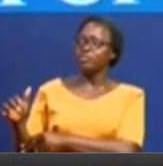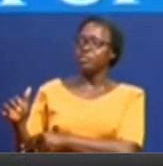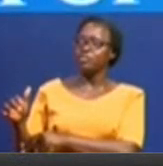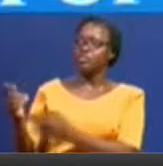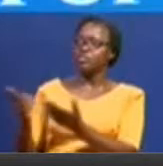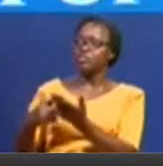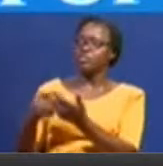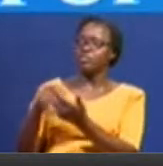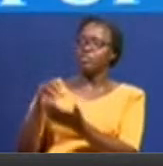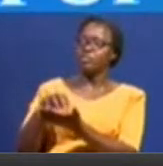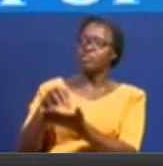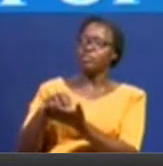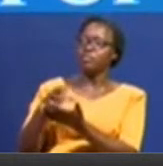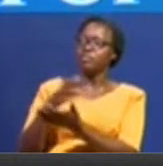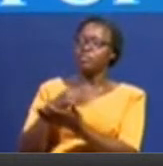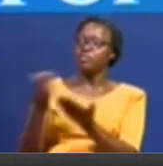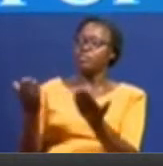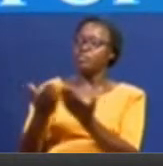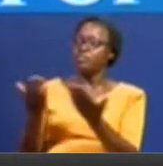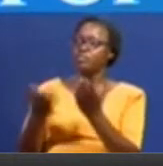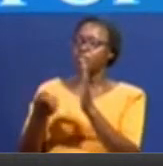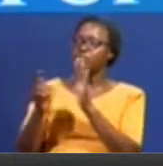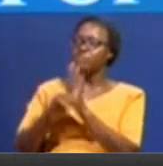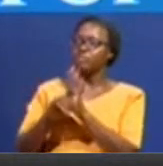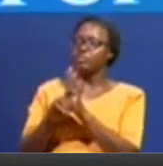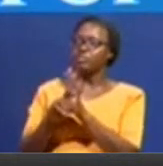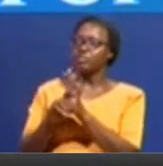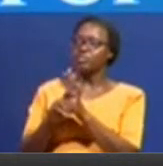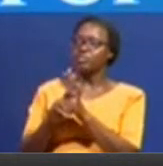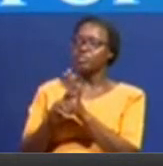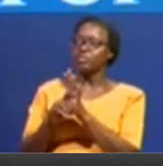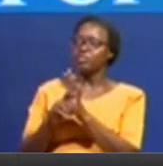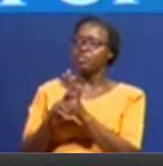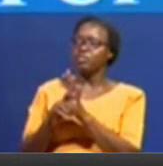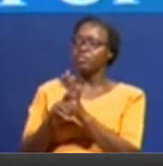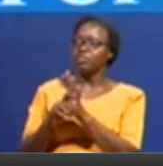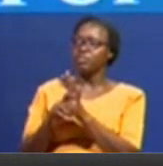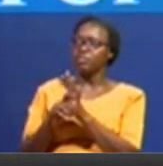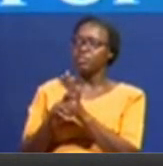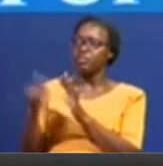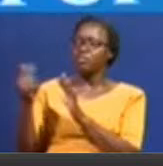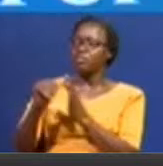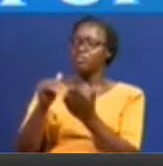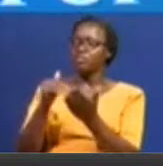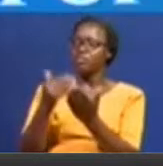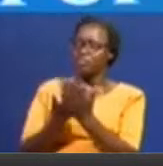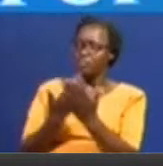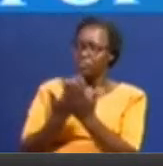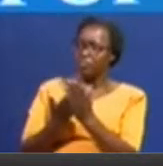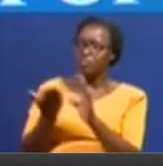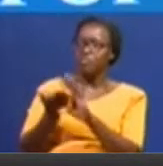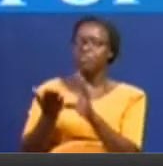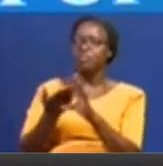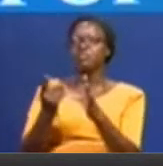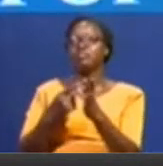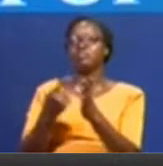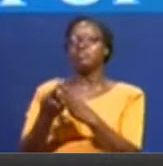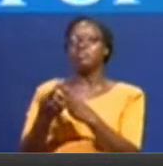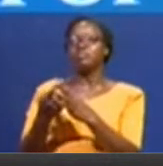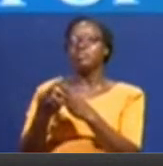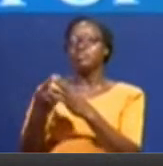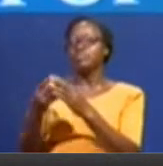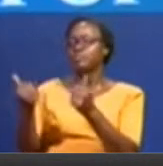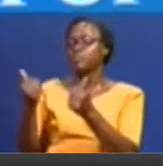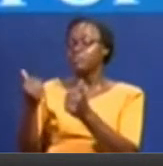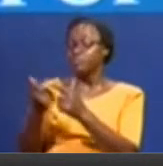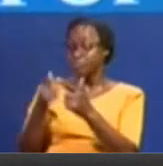tallying station, and where they are required to, where there is any petitions that have been filed, then they are handled from